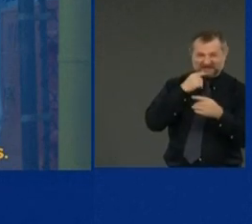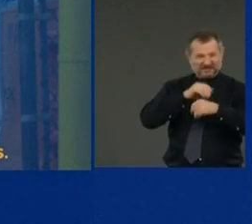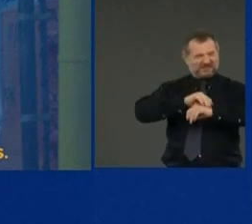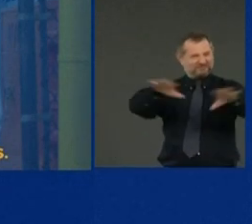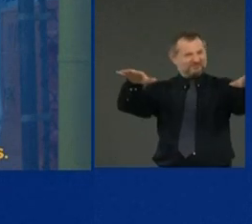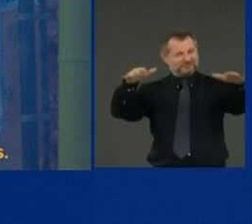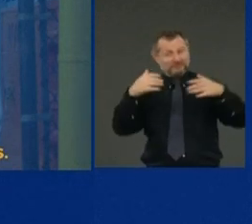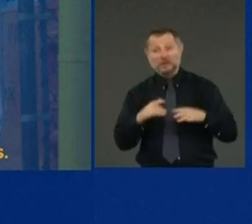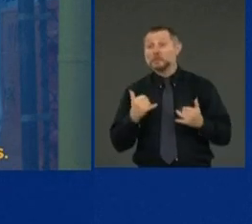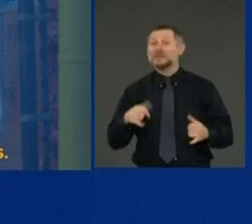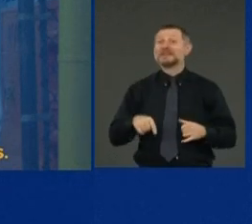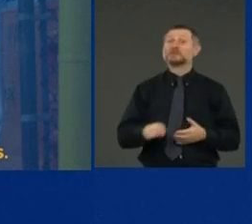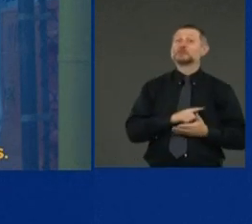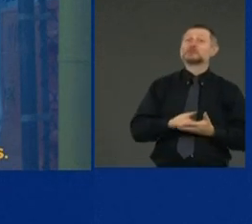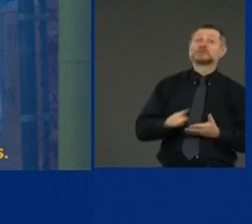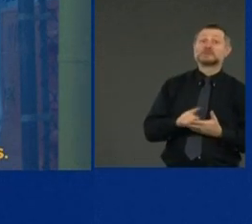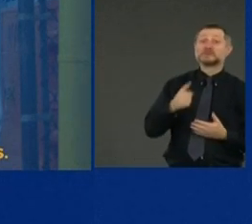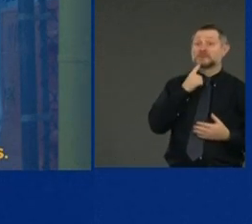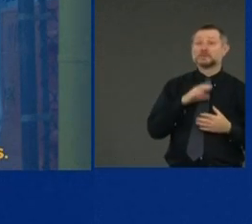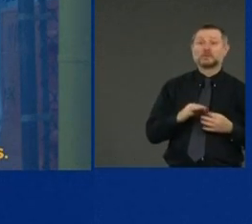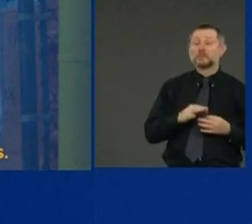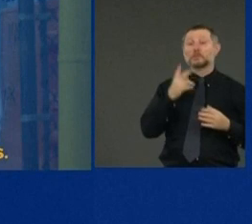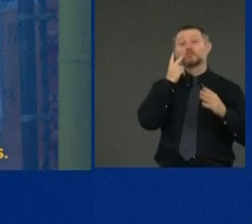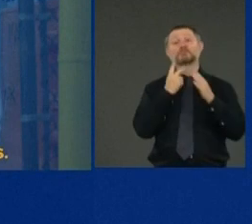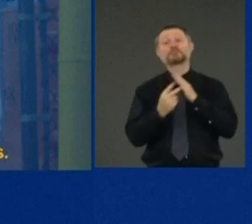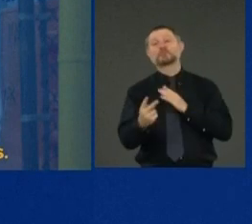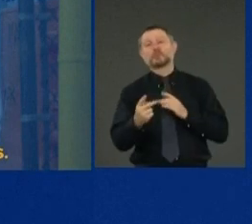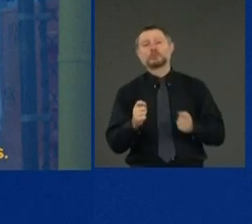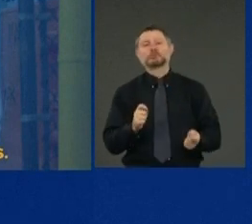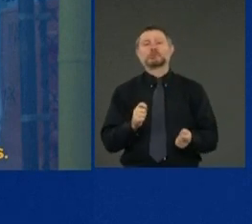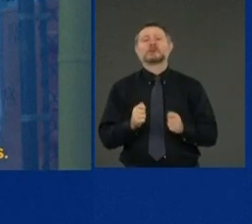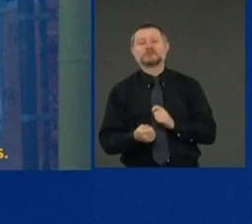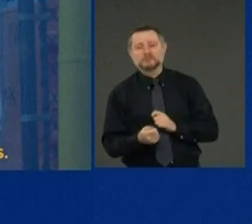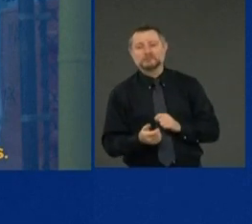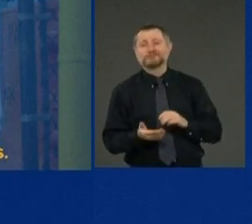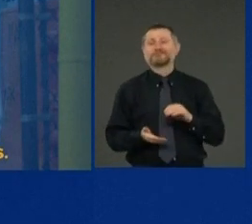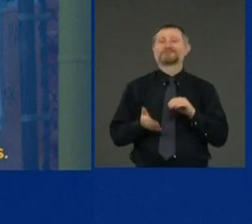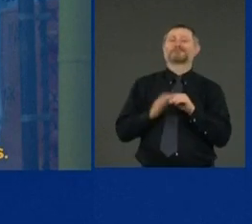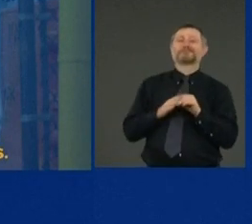This week, the projection changed.